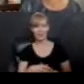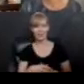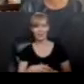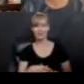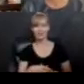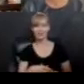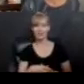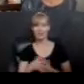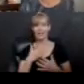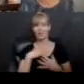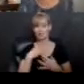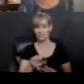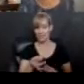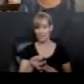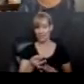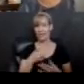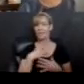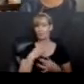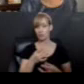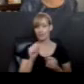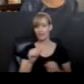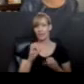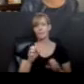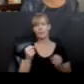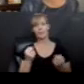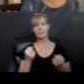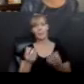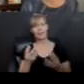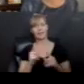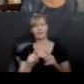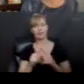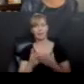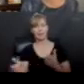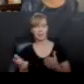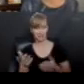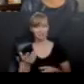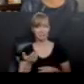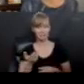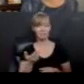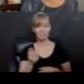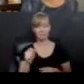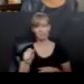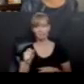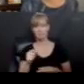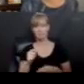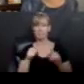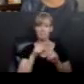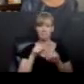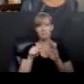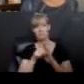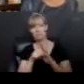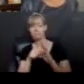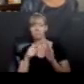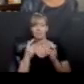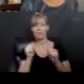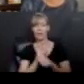Interesting. Interesting can mean a lot of different things, right? That's a very, uh, a multi-purpose